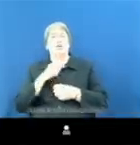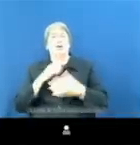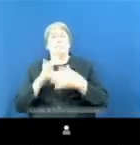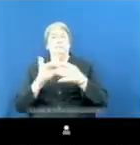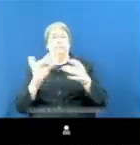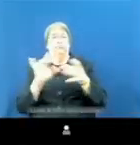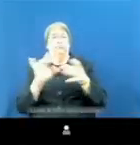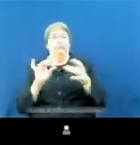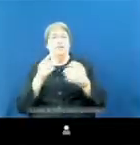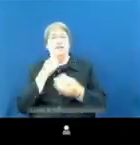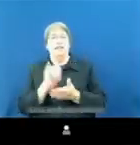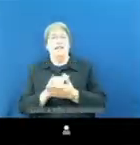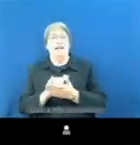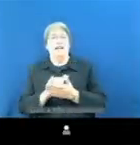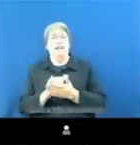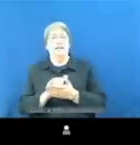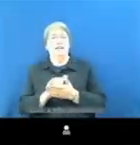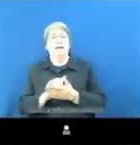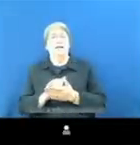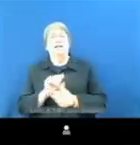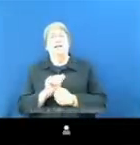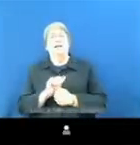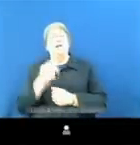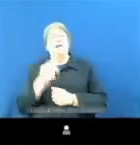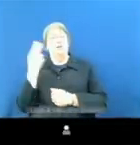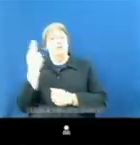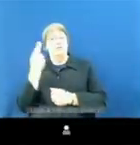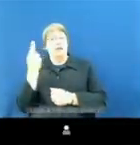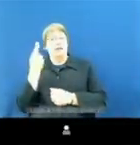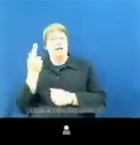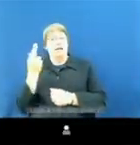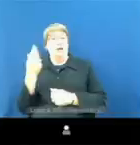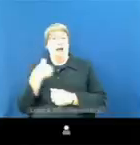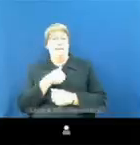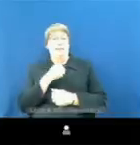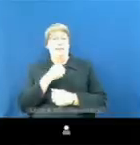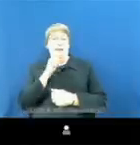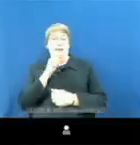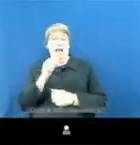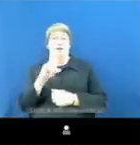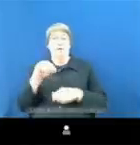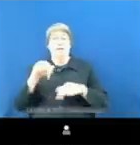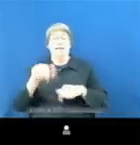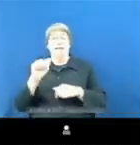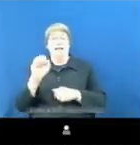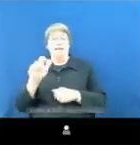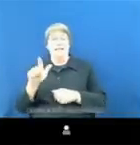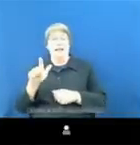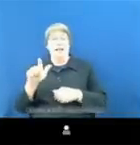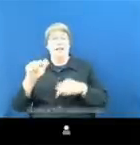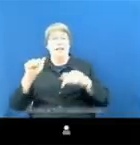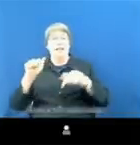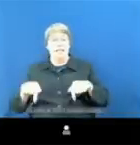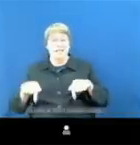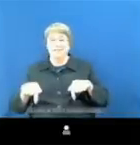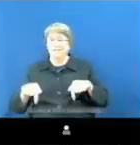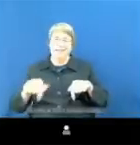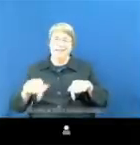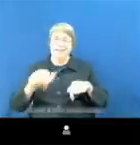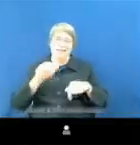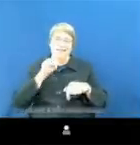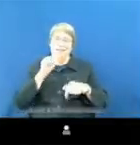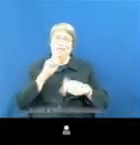For the reason why we're not doing it in American Sign Language is this particular platform isn't conducive to it.